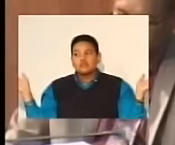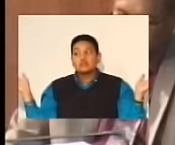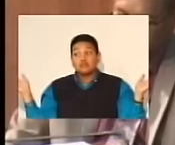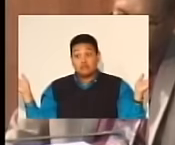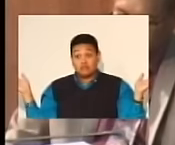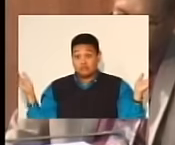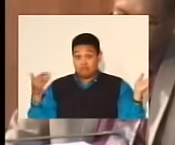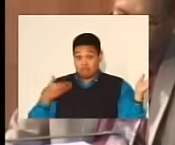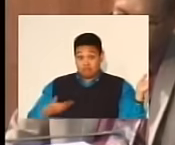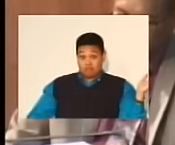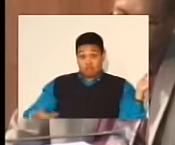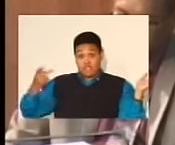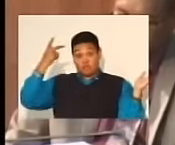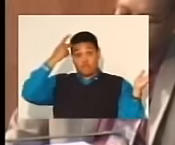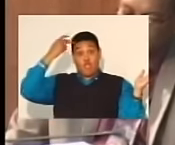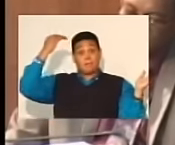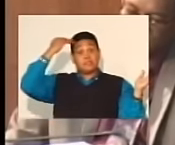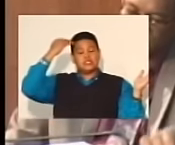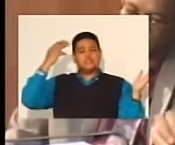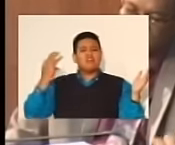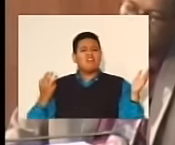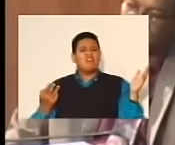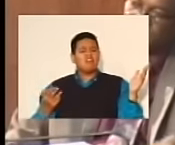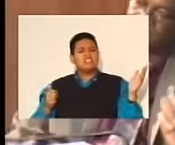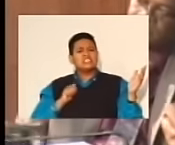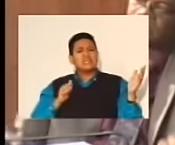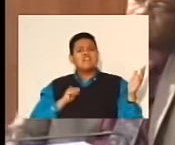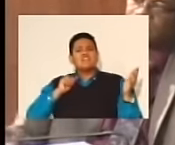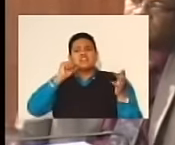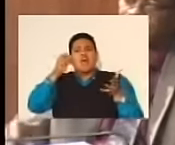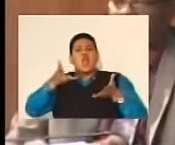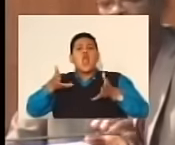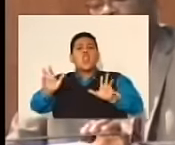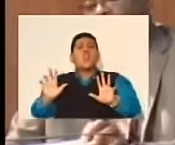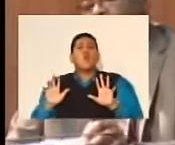As Prime Minister, I am not going to allow